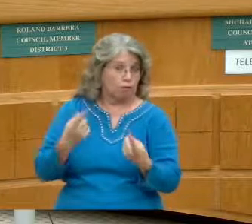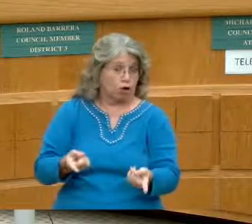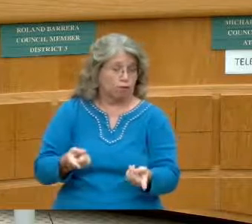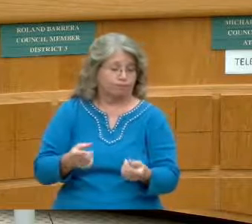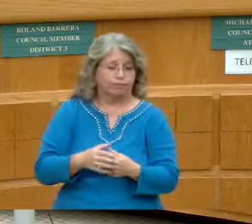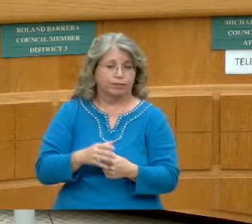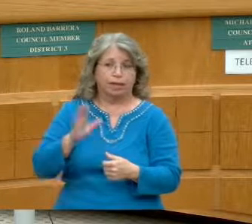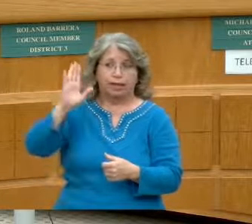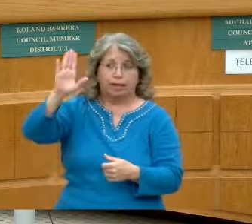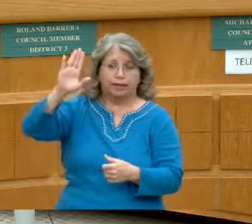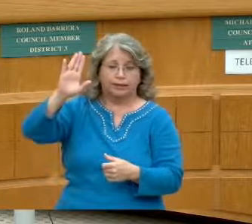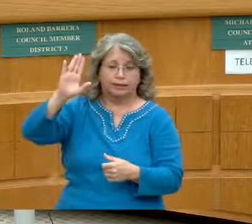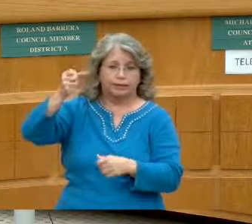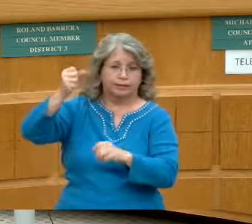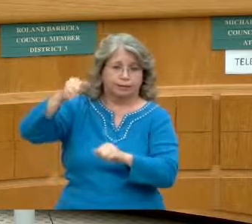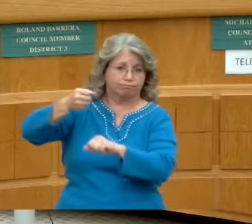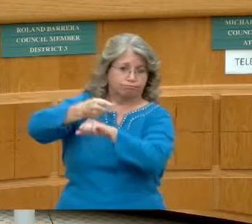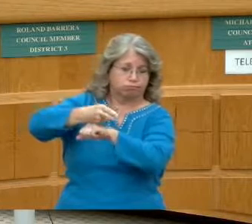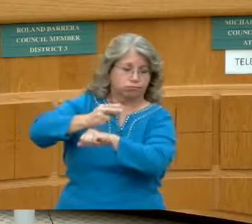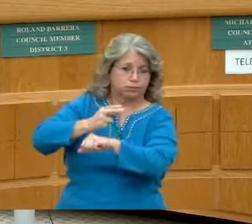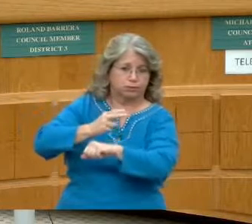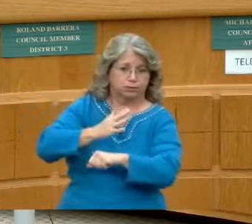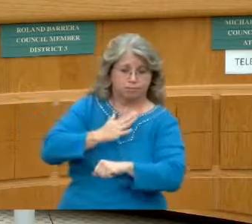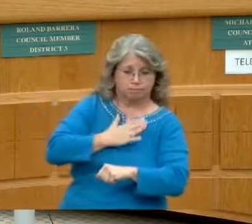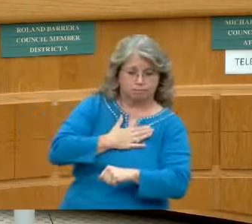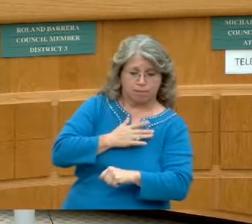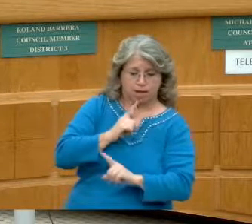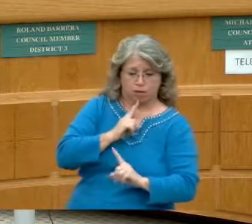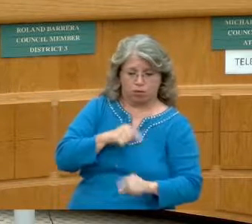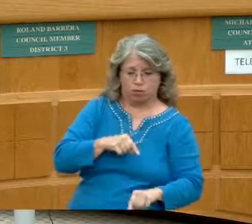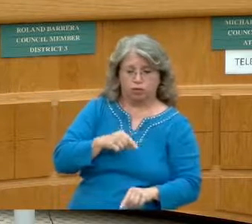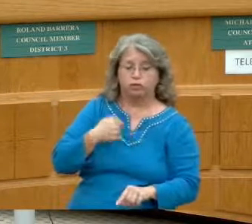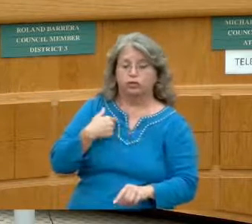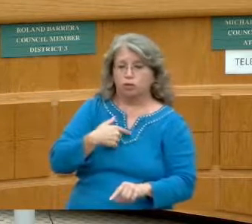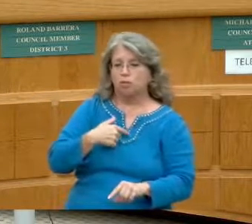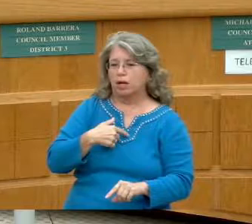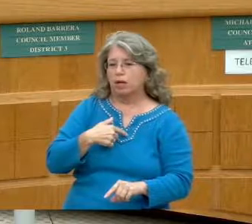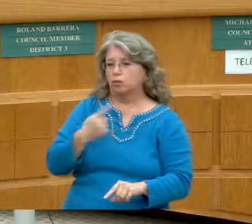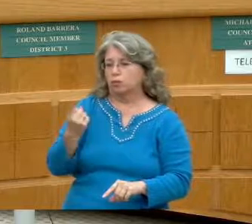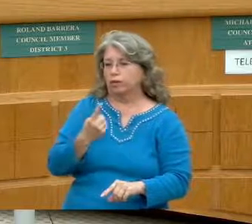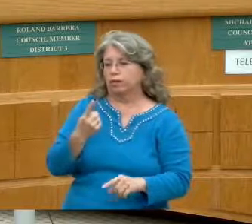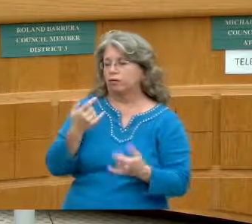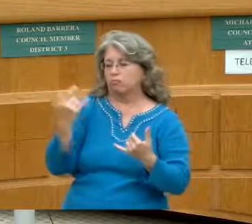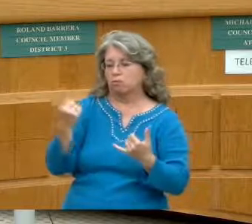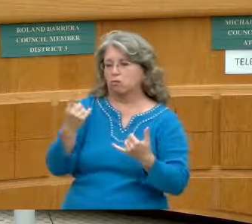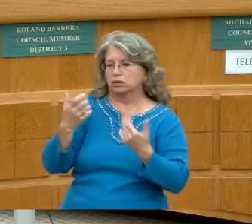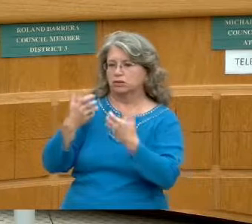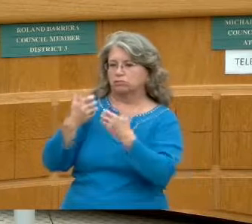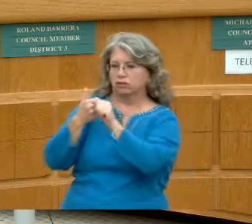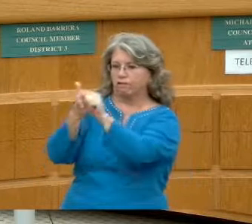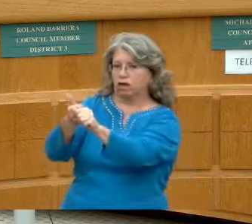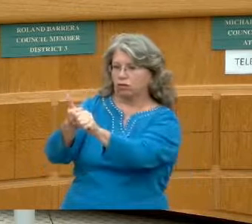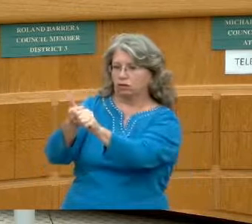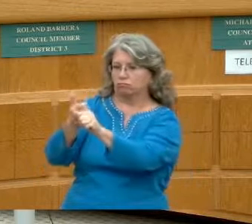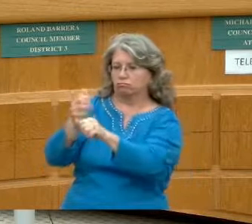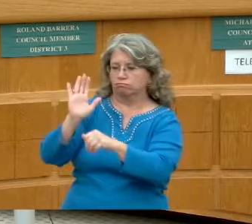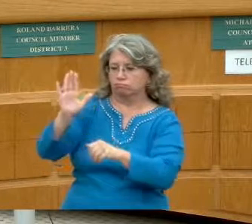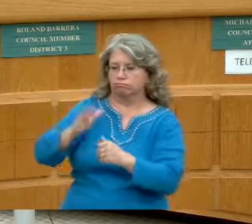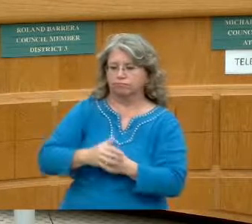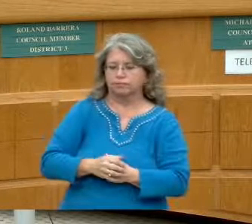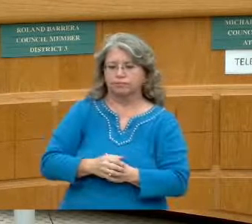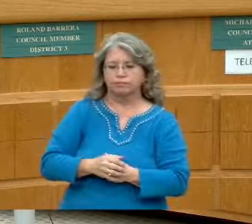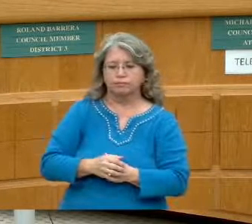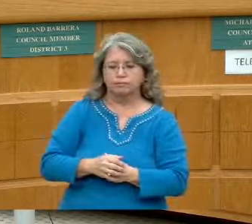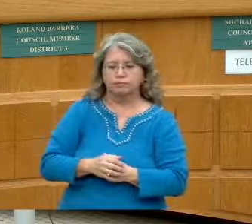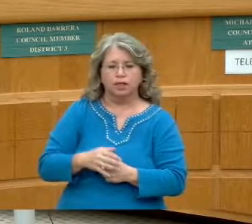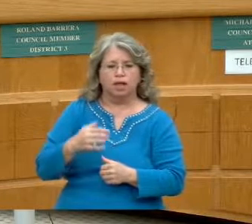orders supersede mine, and that is how we are mirroring his latest orders to date. Throughout this emergency, I have been driven